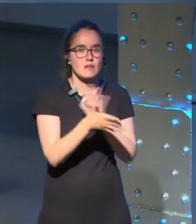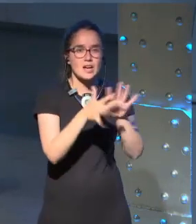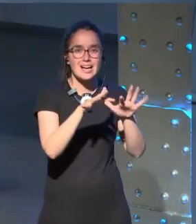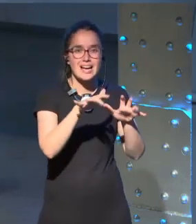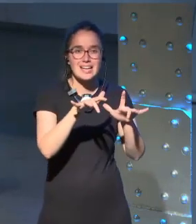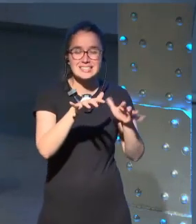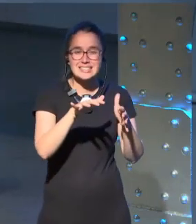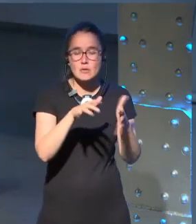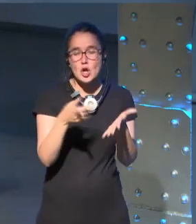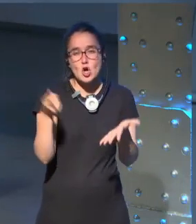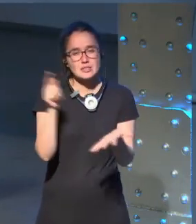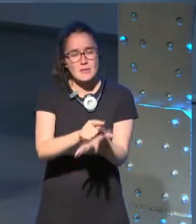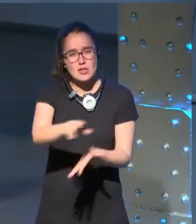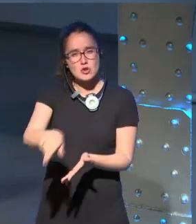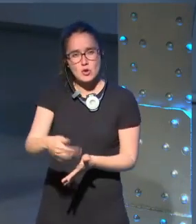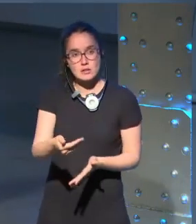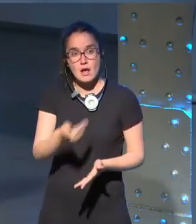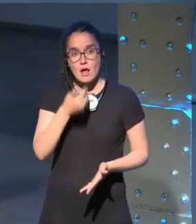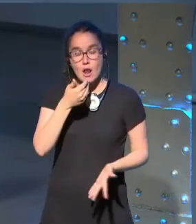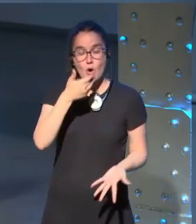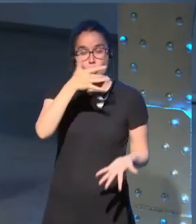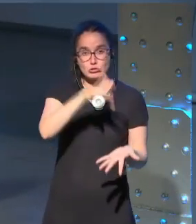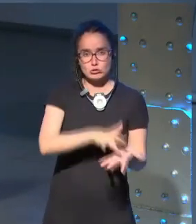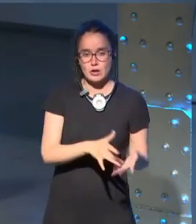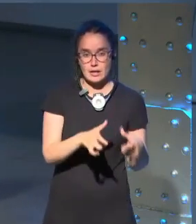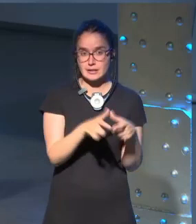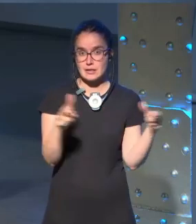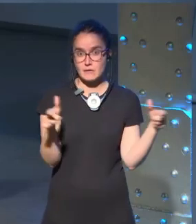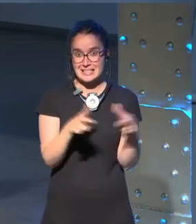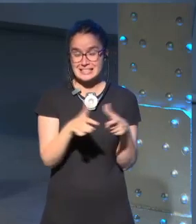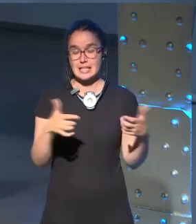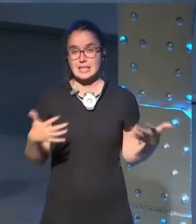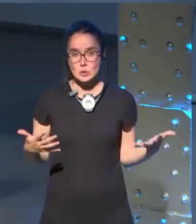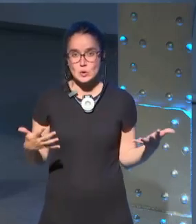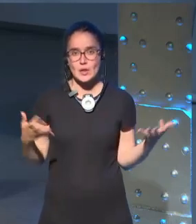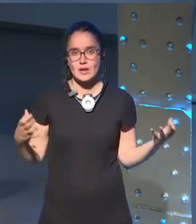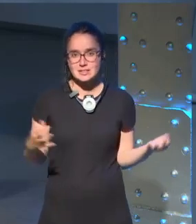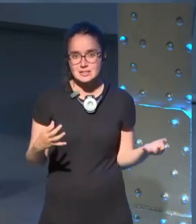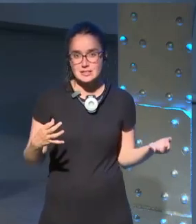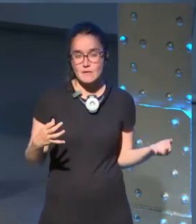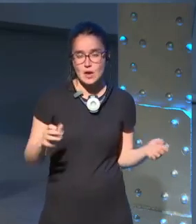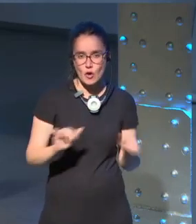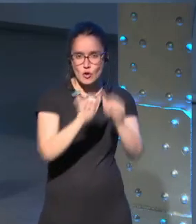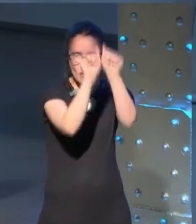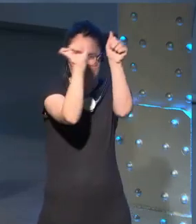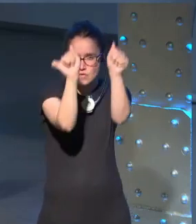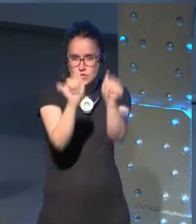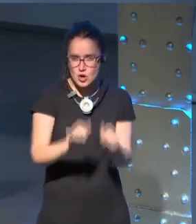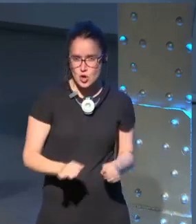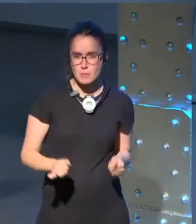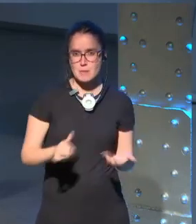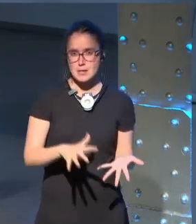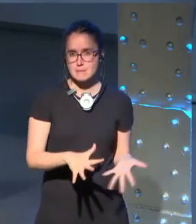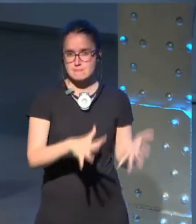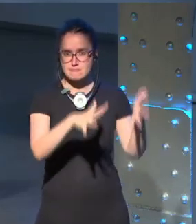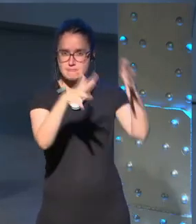A certain thing has happened on the index card that got a little refined when it ended up on the yellow pad, and then that got edited down to